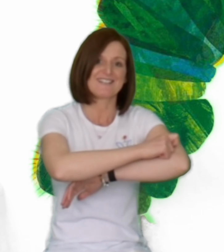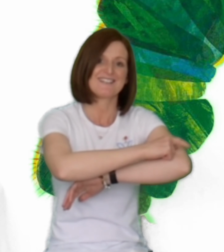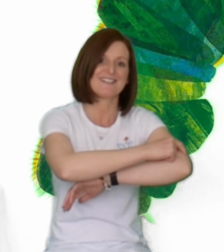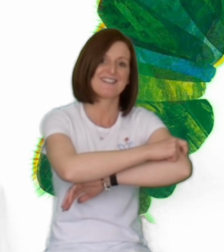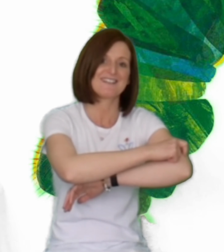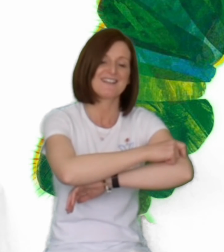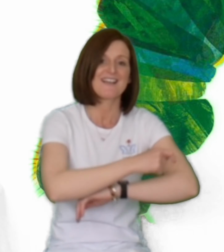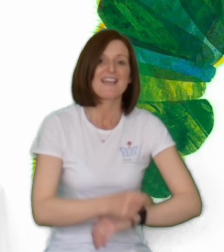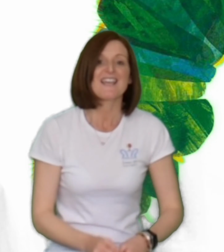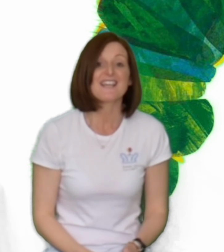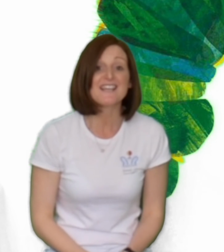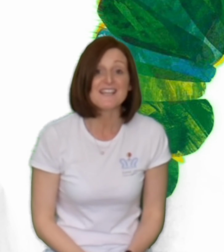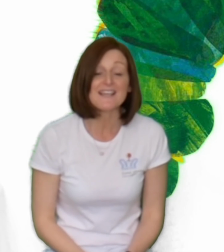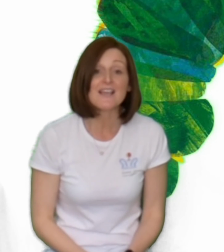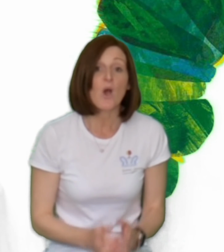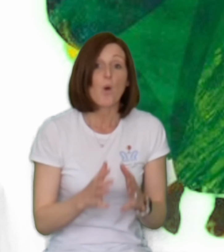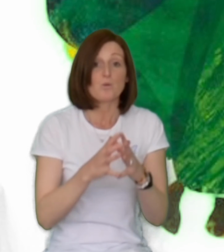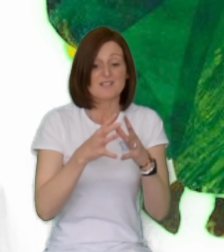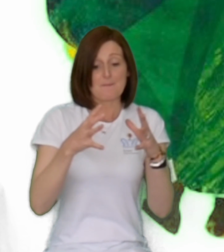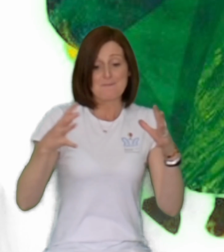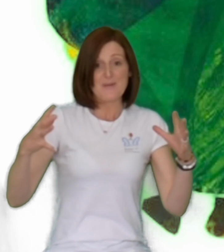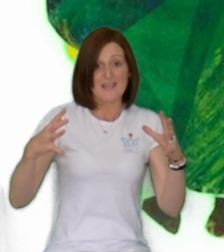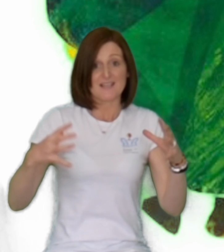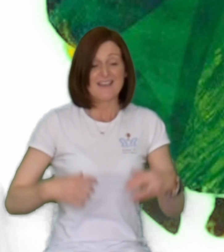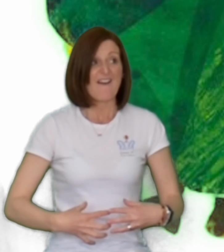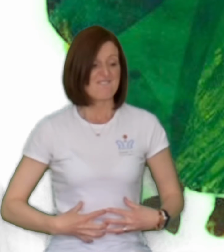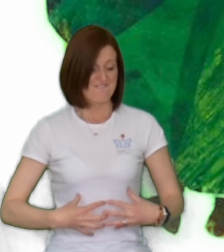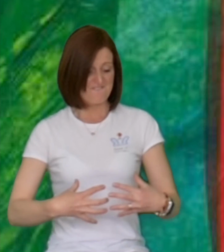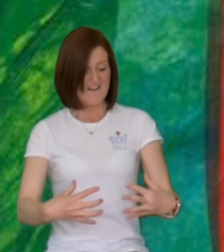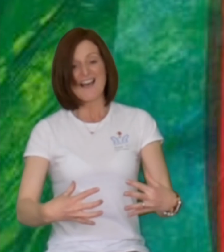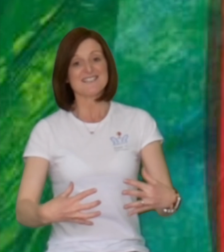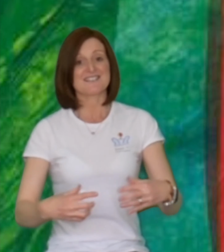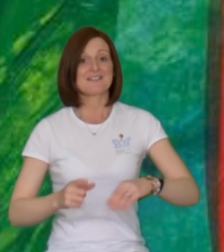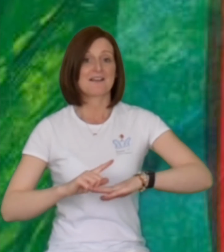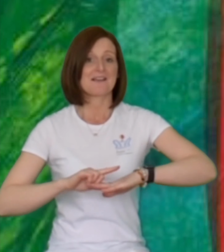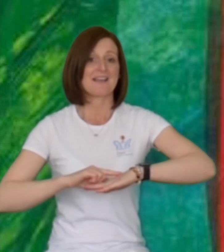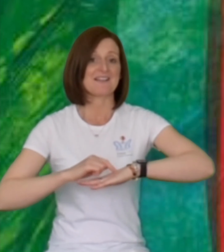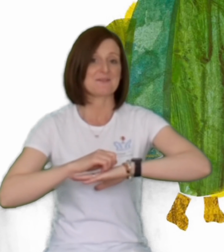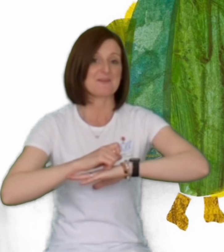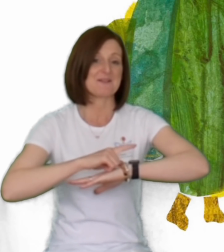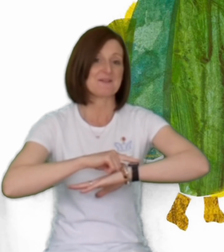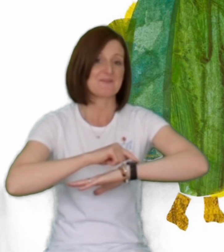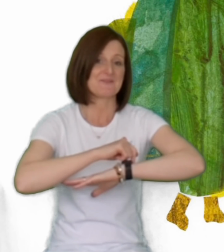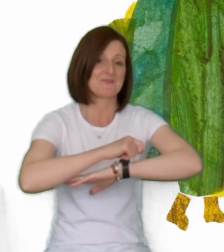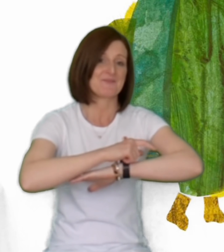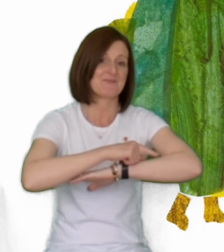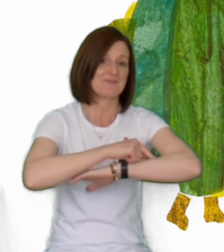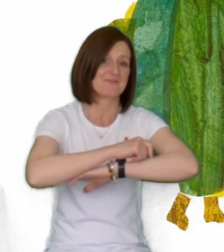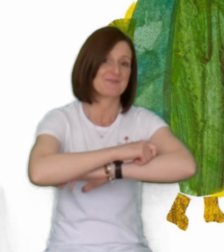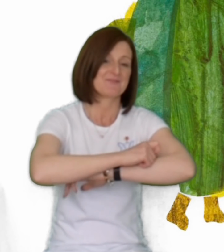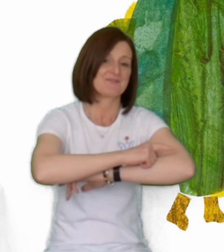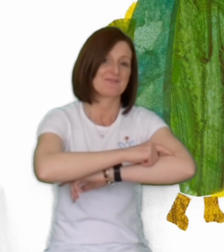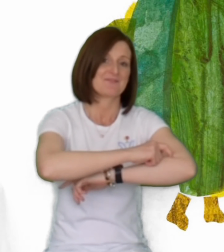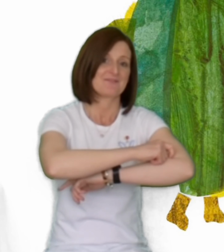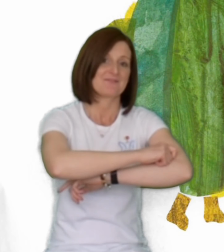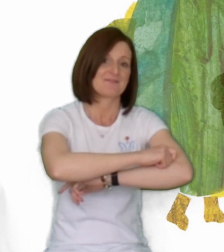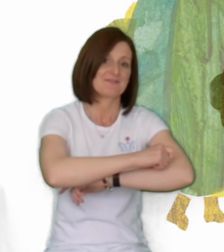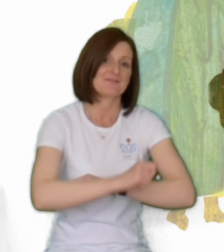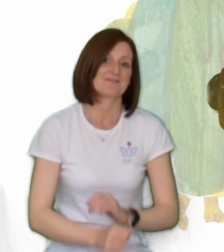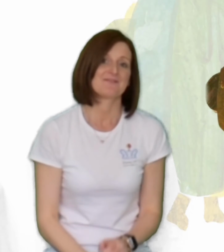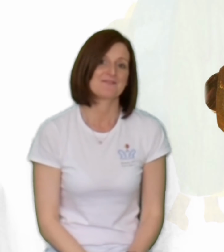anymore. He was a big, fat caterpillar.